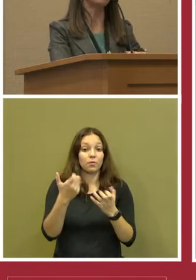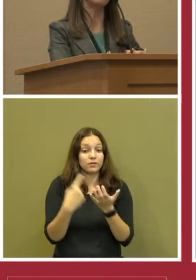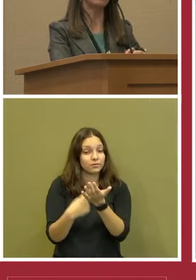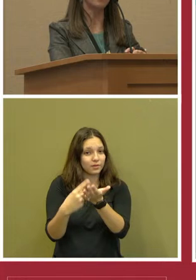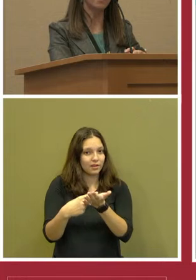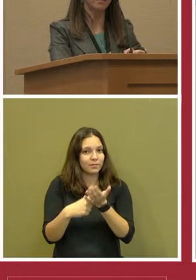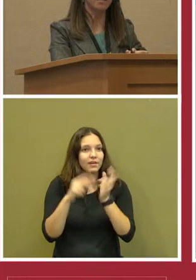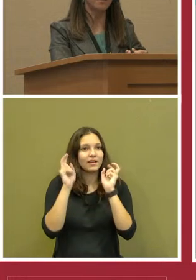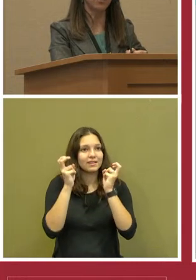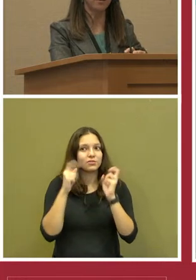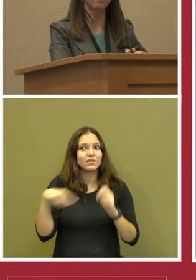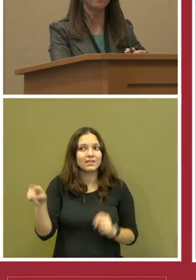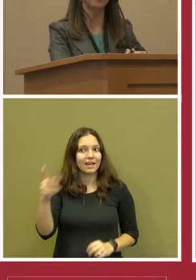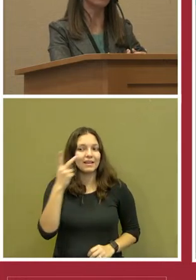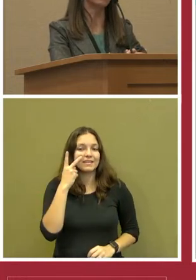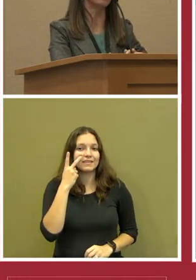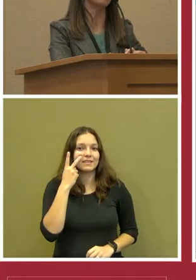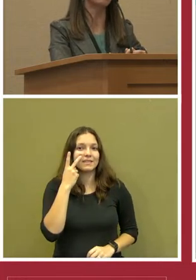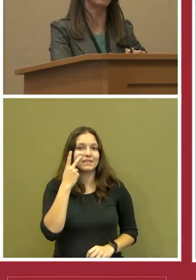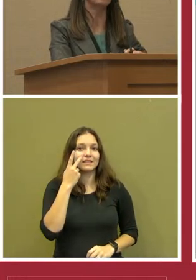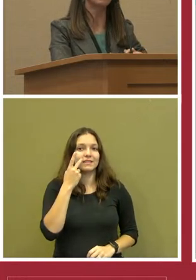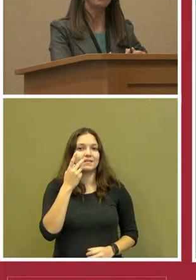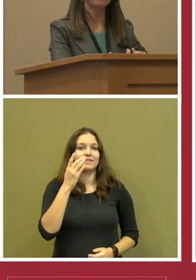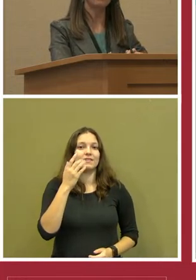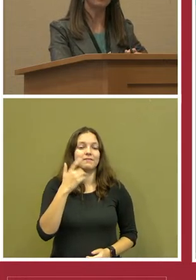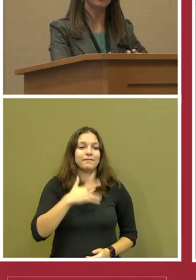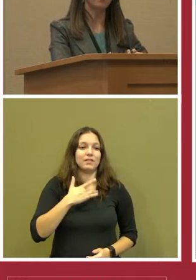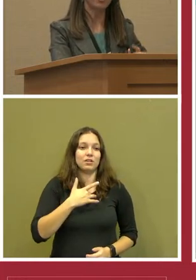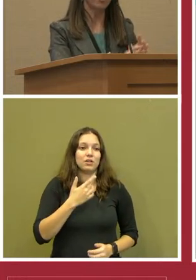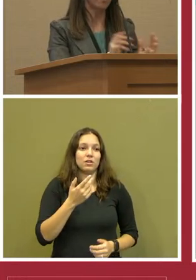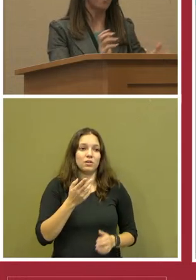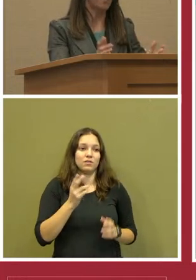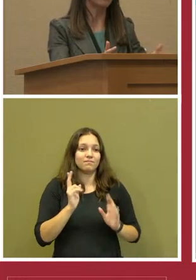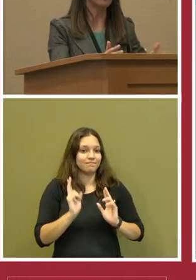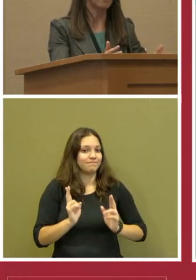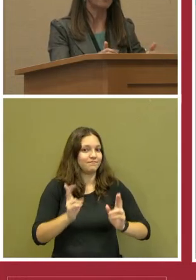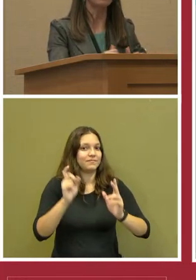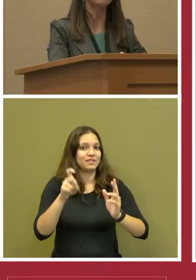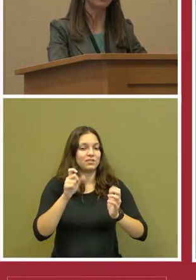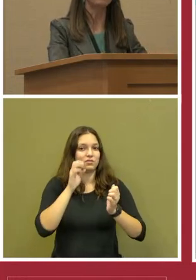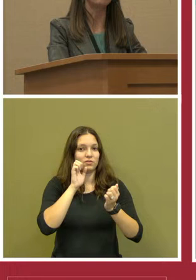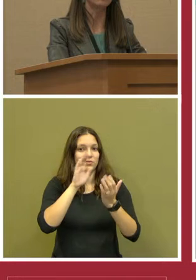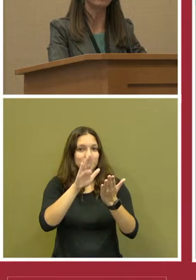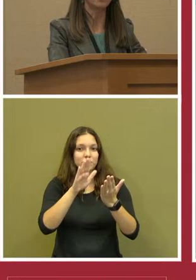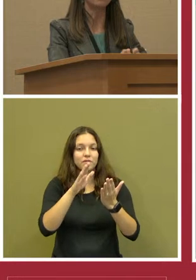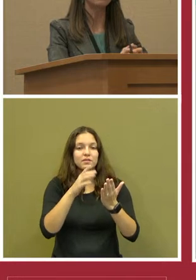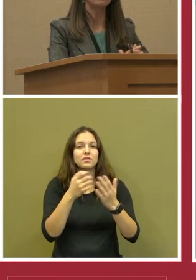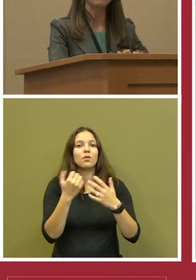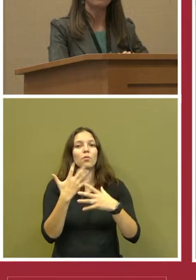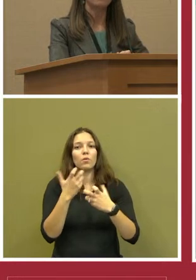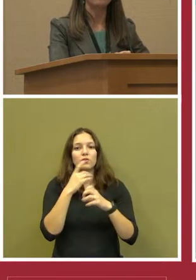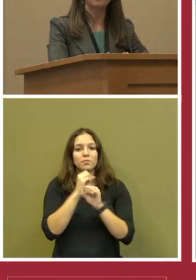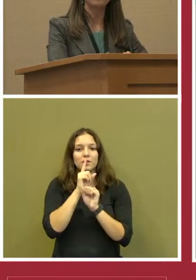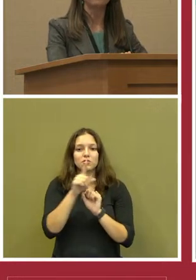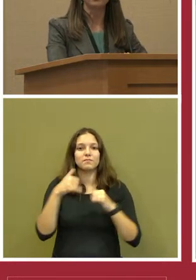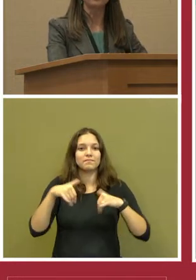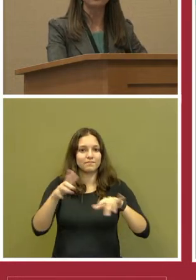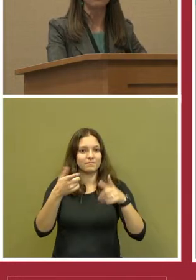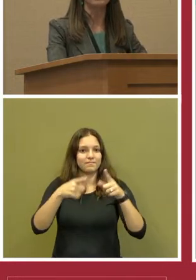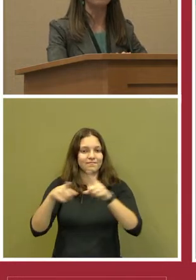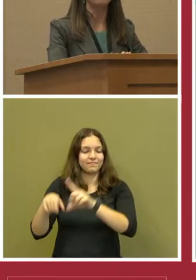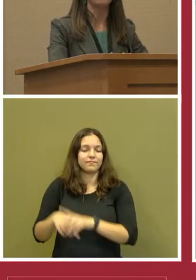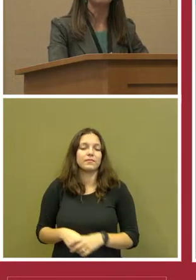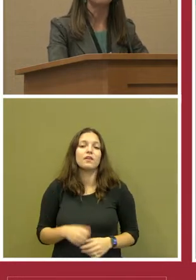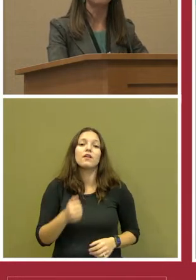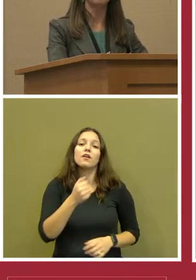about, the issues that they see as relevant and urgent to address, and we wanted to make sure that would continue to be in place. A couple of changes